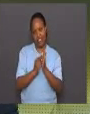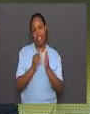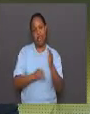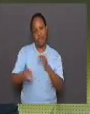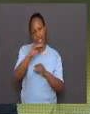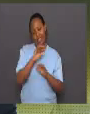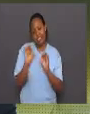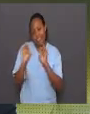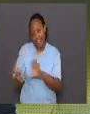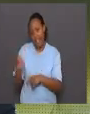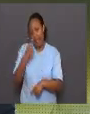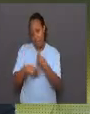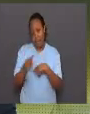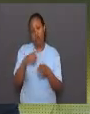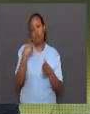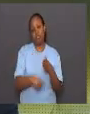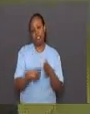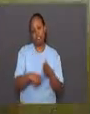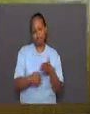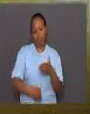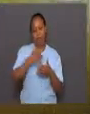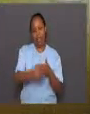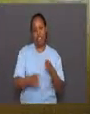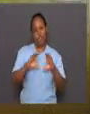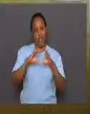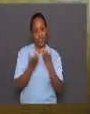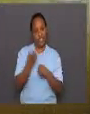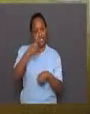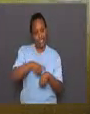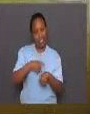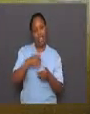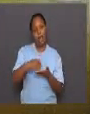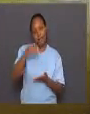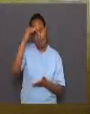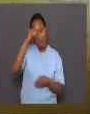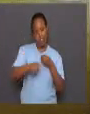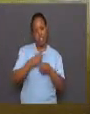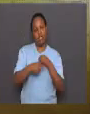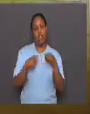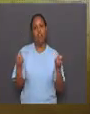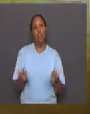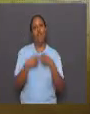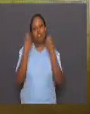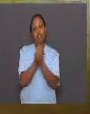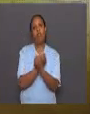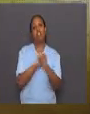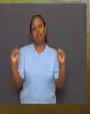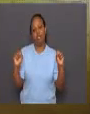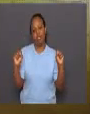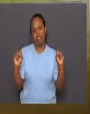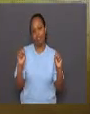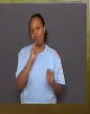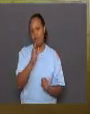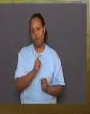the absence of rule of law. Next time, we will learn about